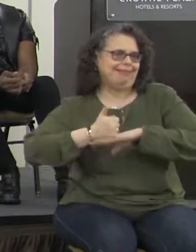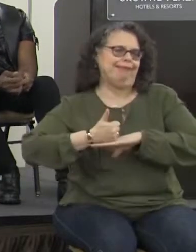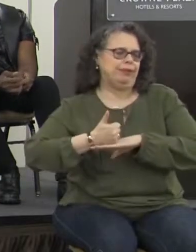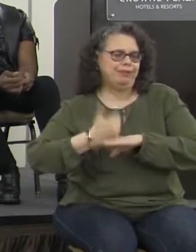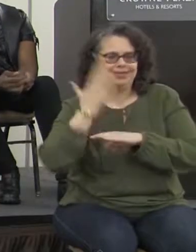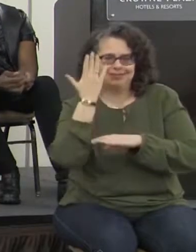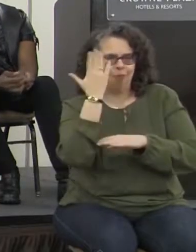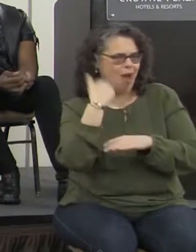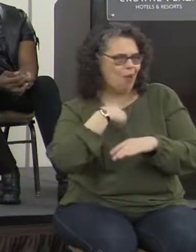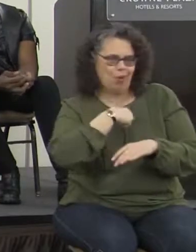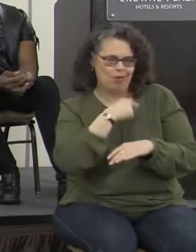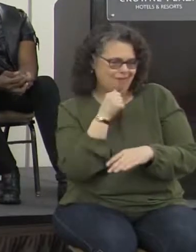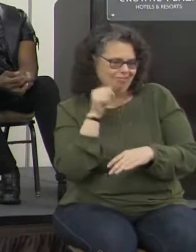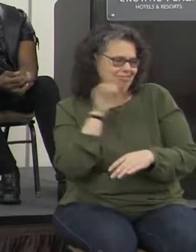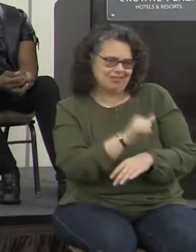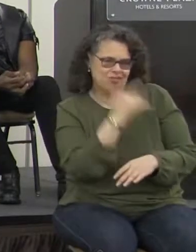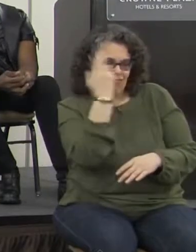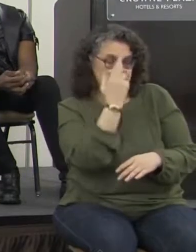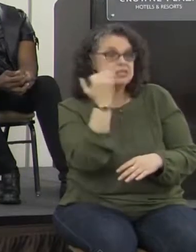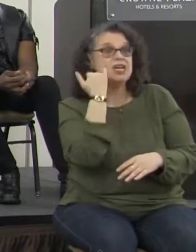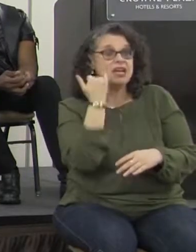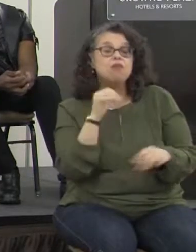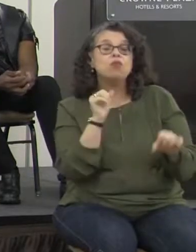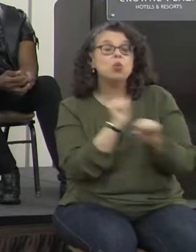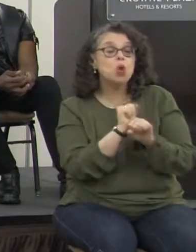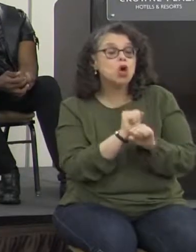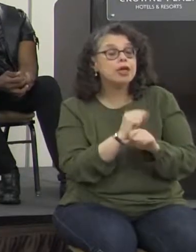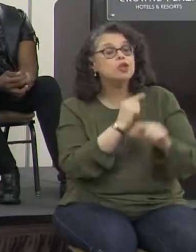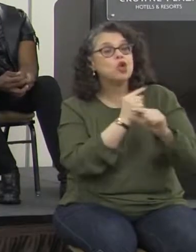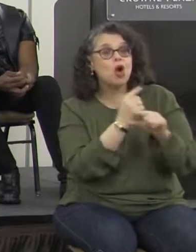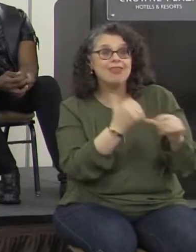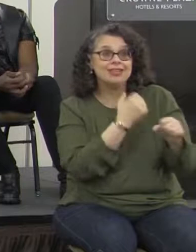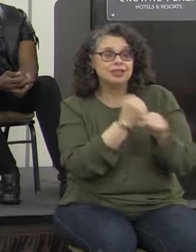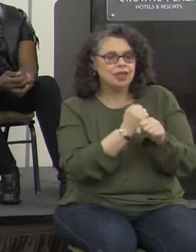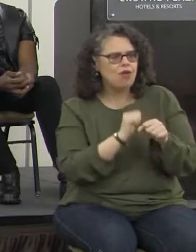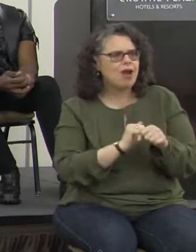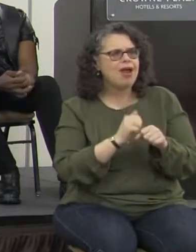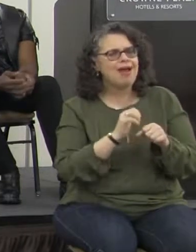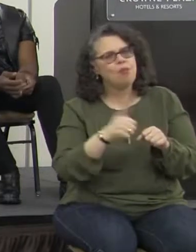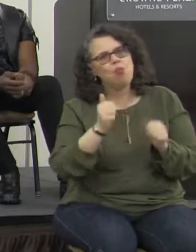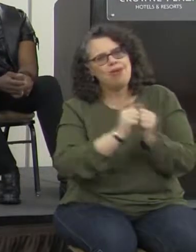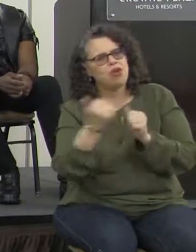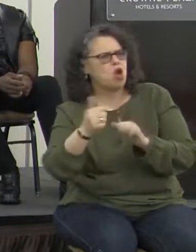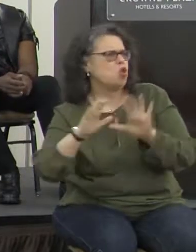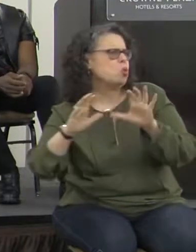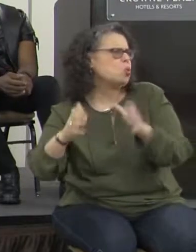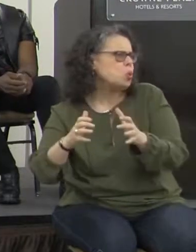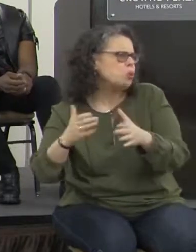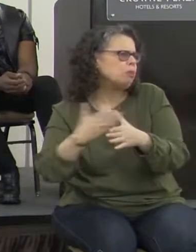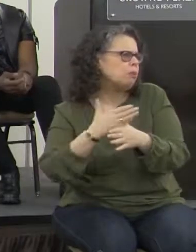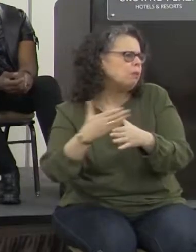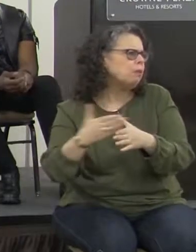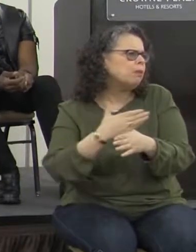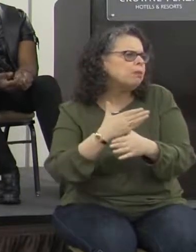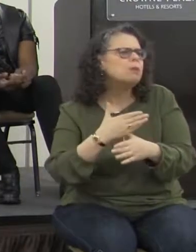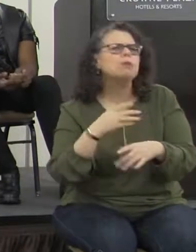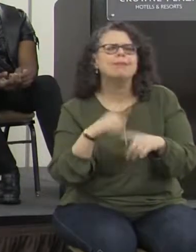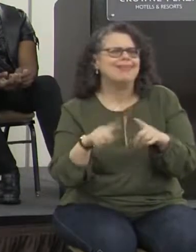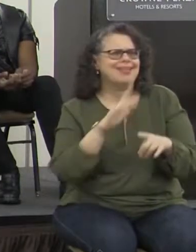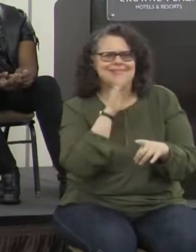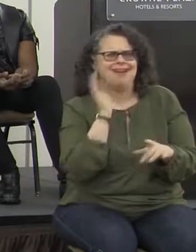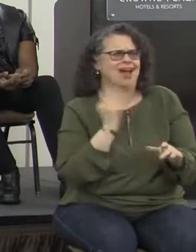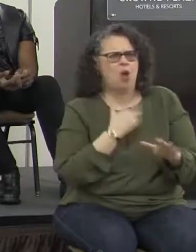here for. It's fine if we're doing security this year and someone else is doing it, but that is not the entirety of our